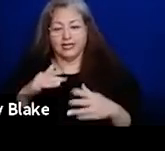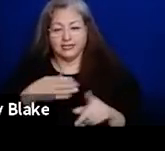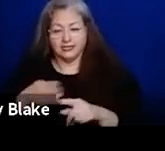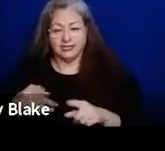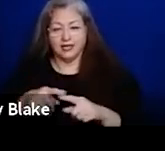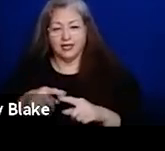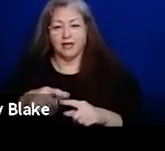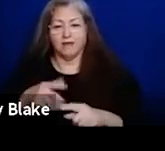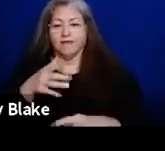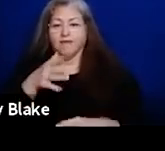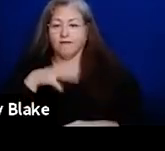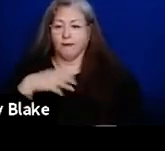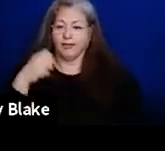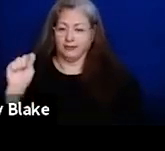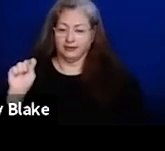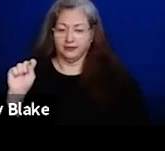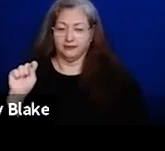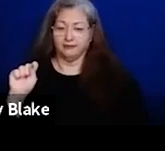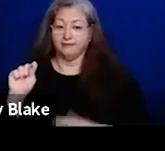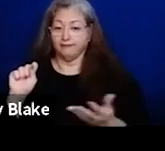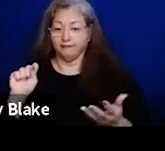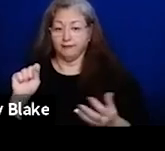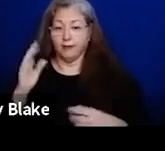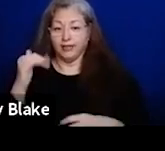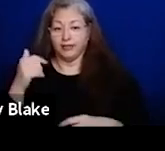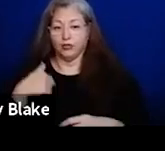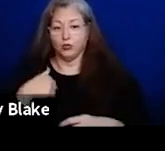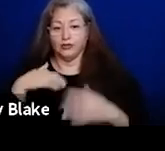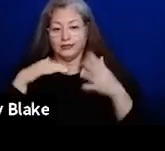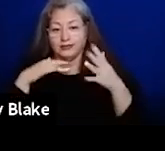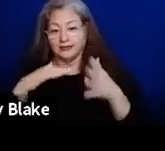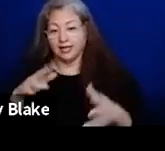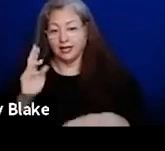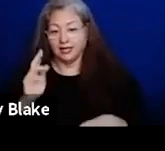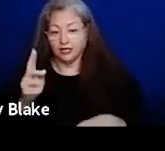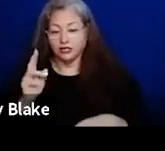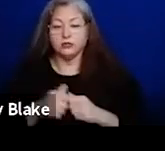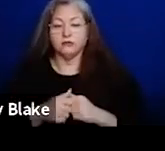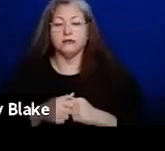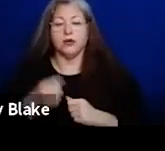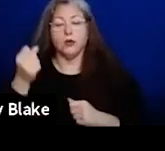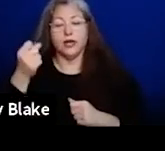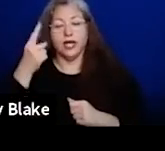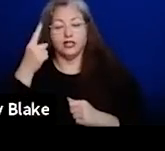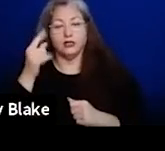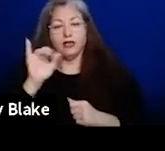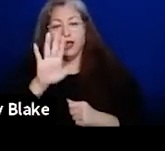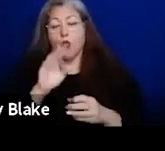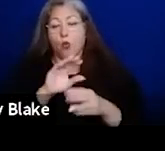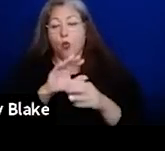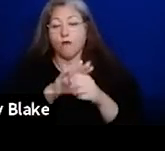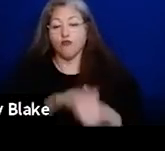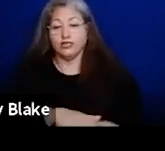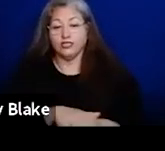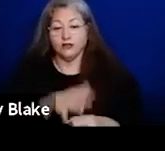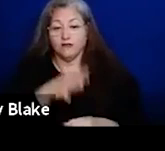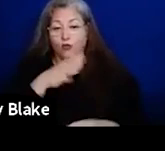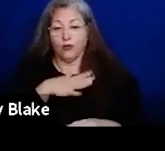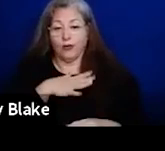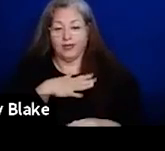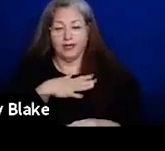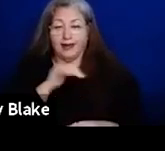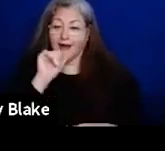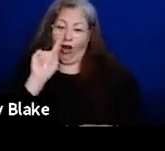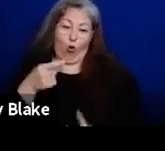socialist feminist. Because we studied history and we understood that the oppression of women is